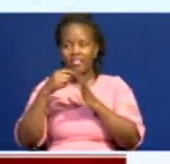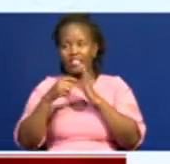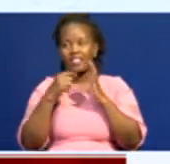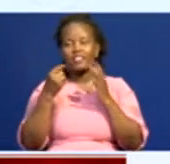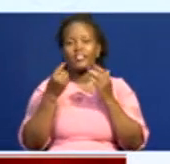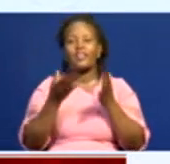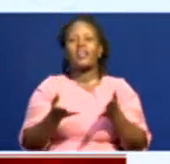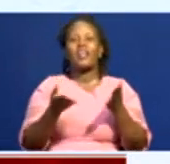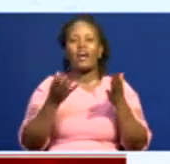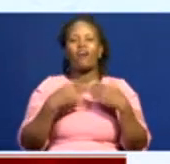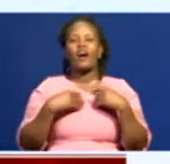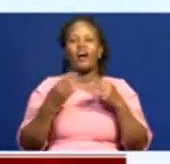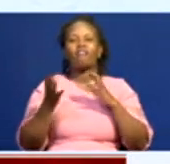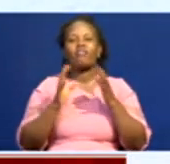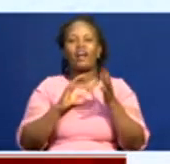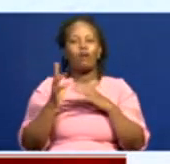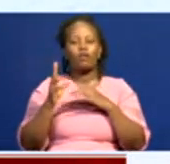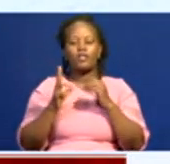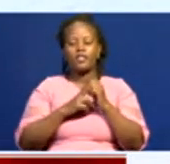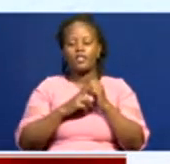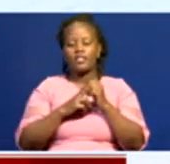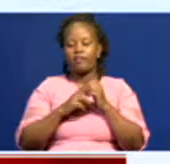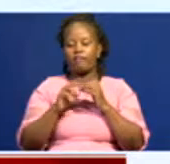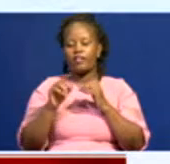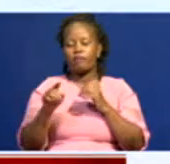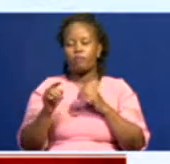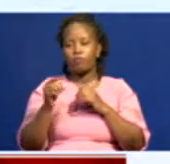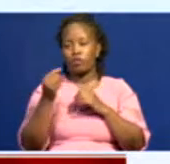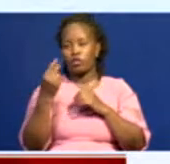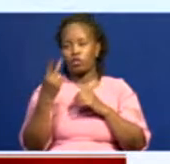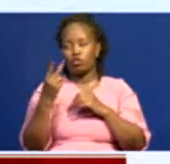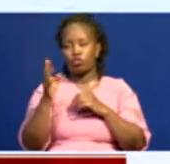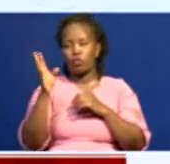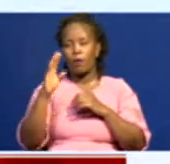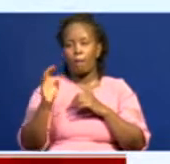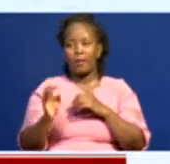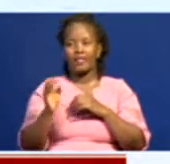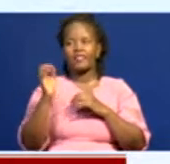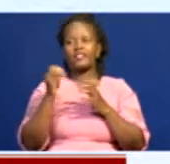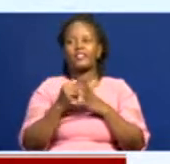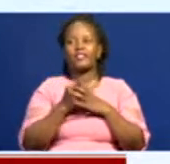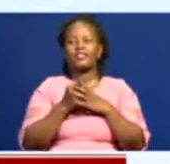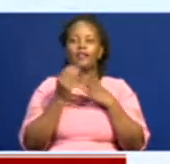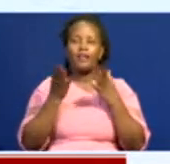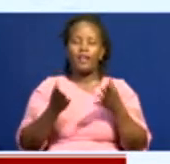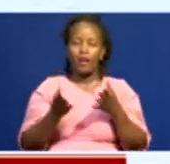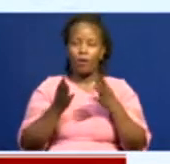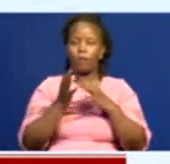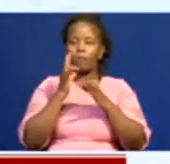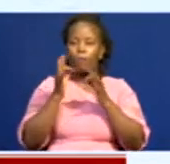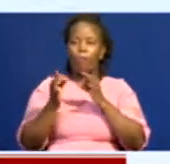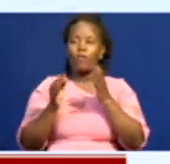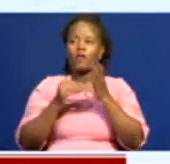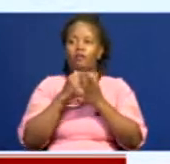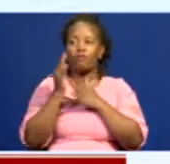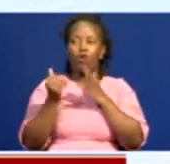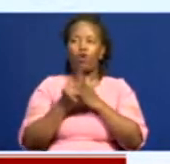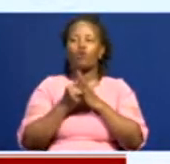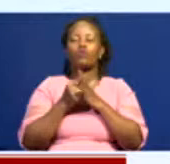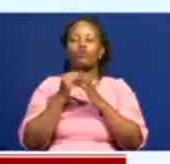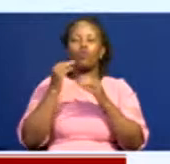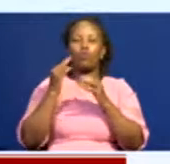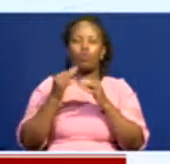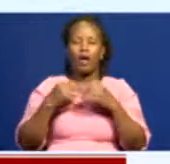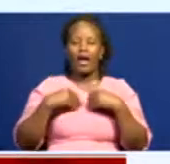speak, is around 7.2. Okay? So imagine if we were to perform like Tanzania and add